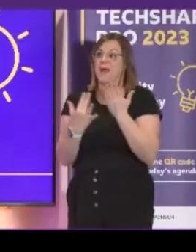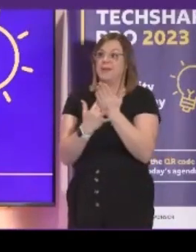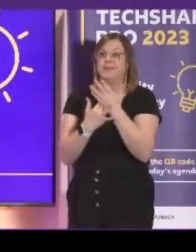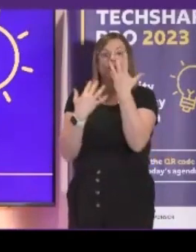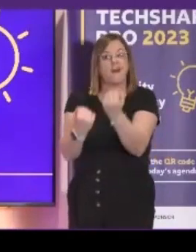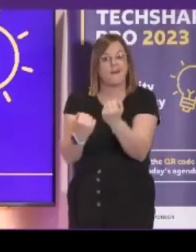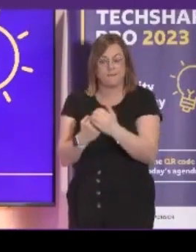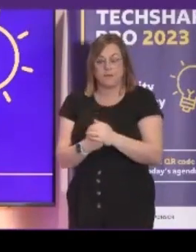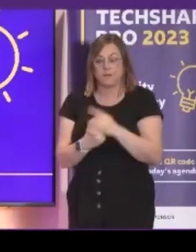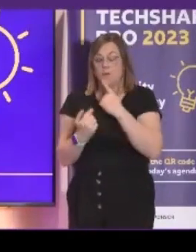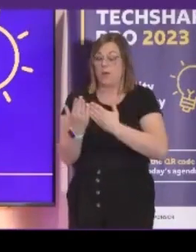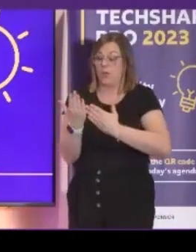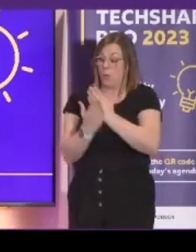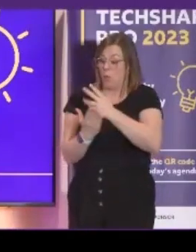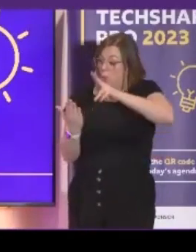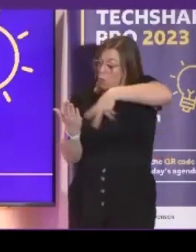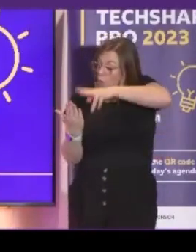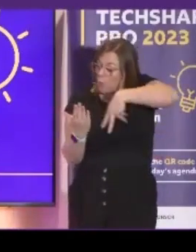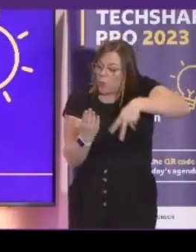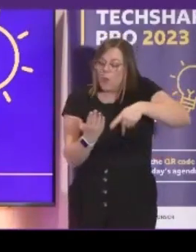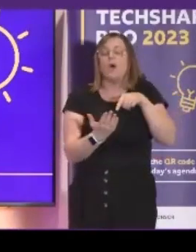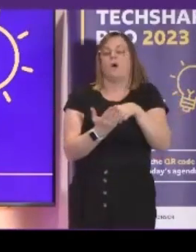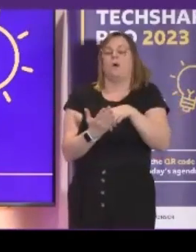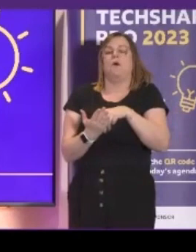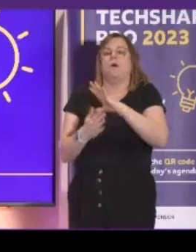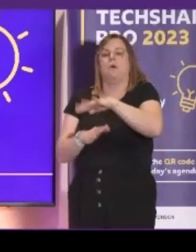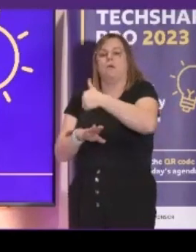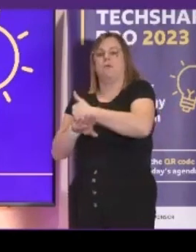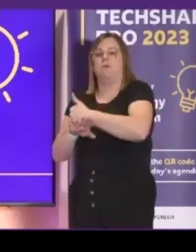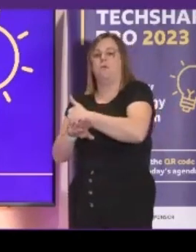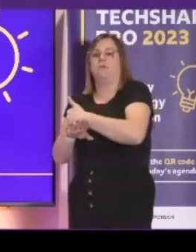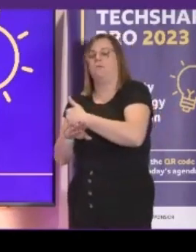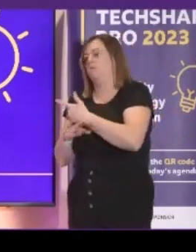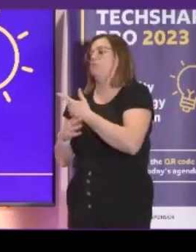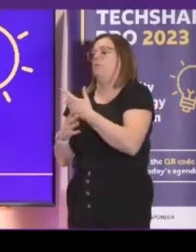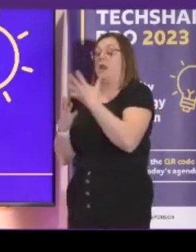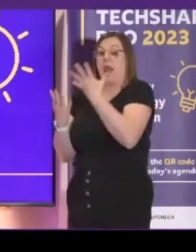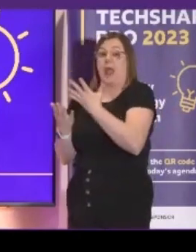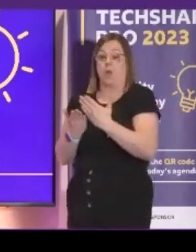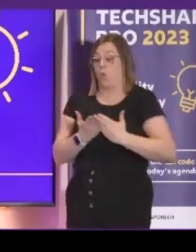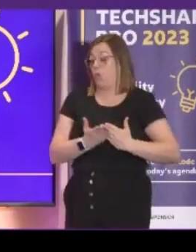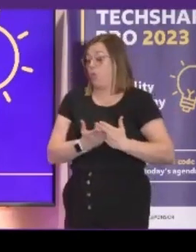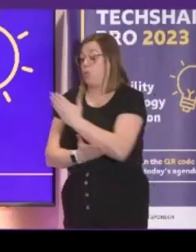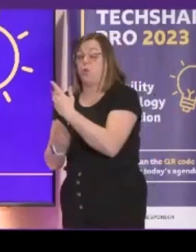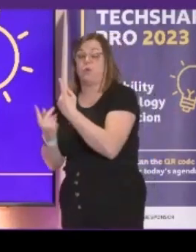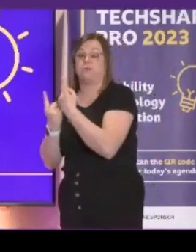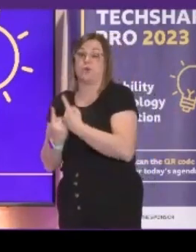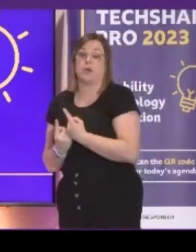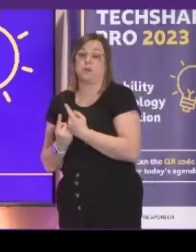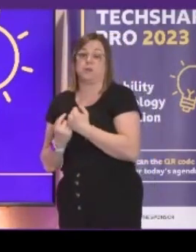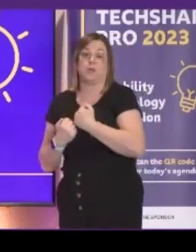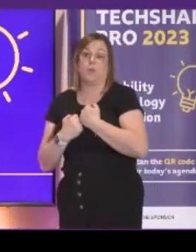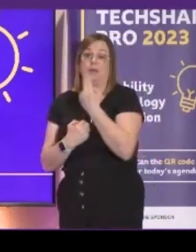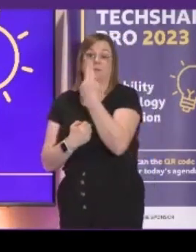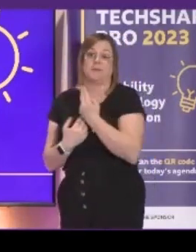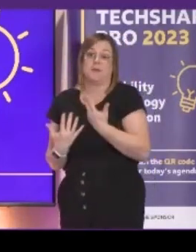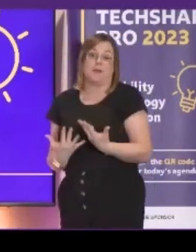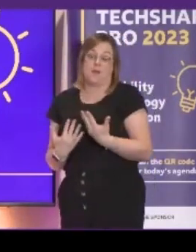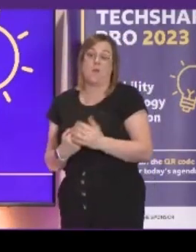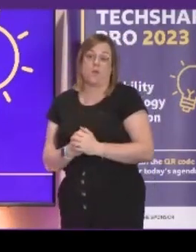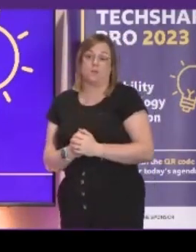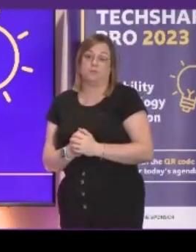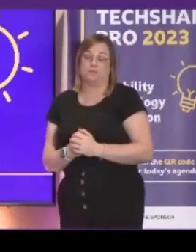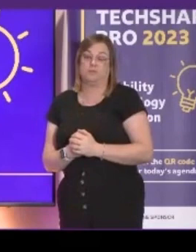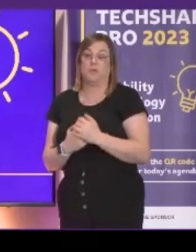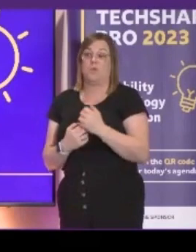So we went through that audit and implemented that. That now serves all the way through our products that we design now. So every